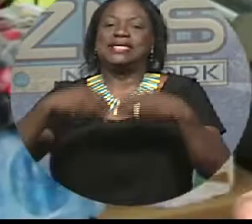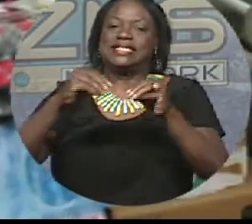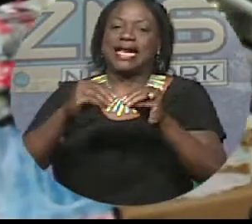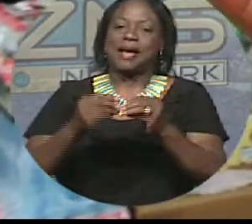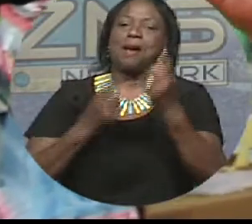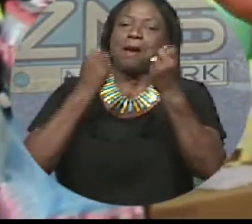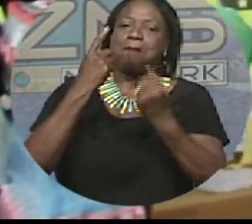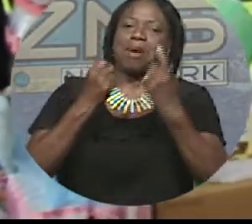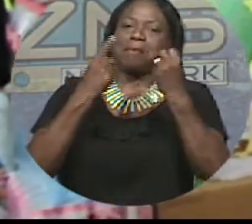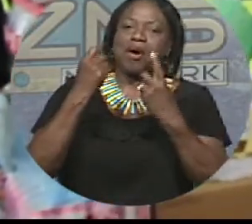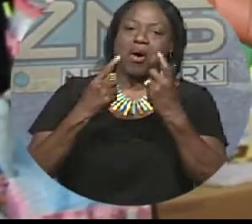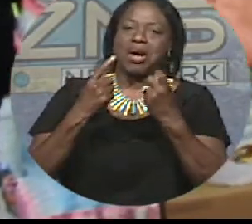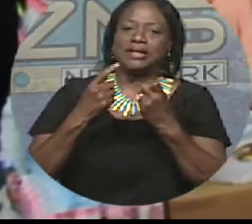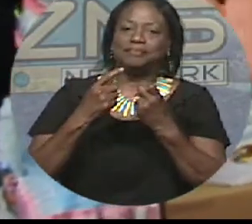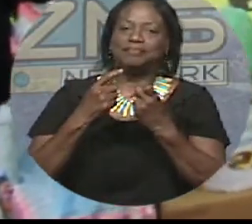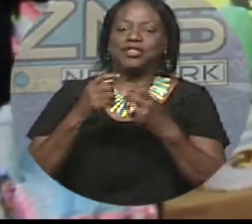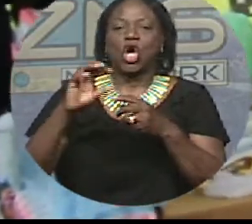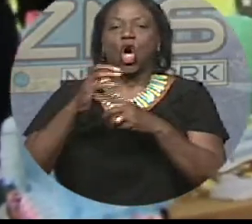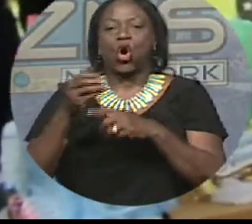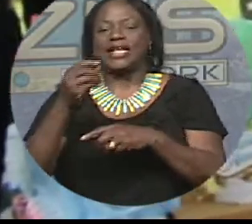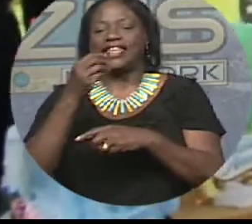penis,